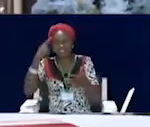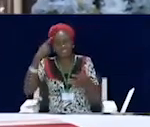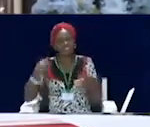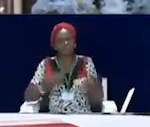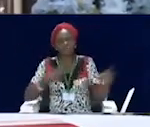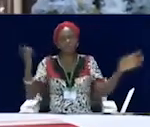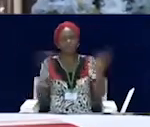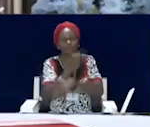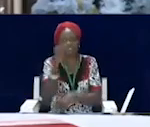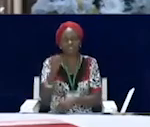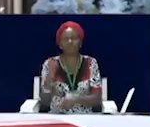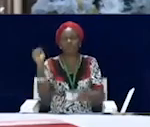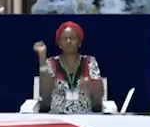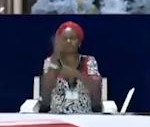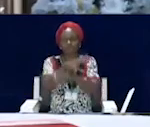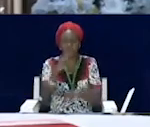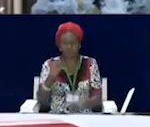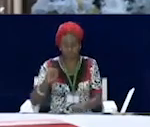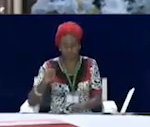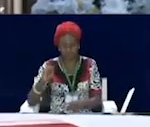him now,